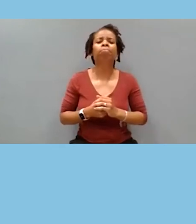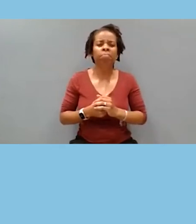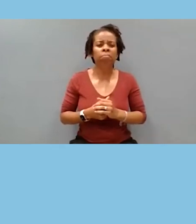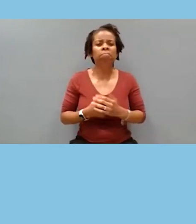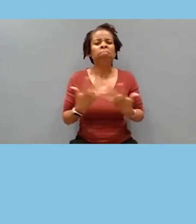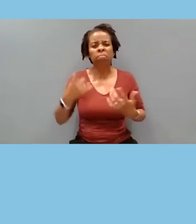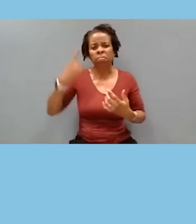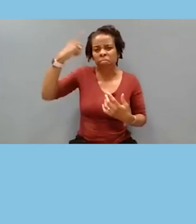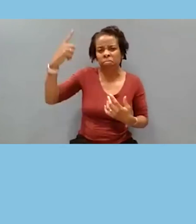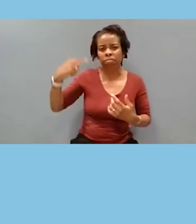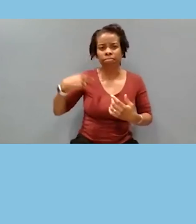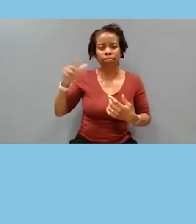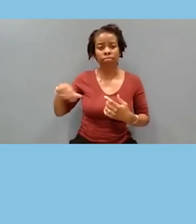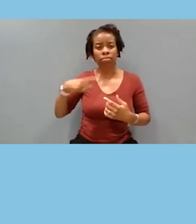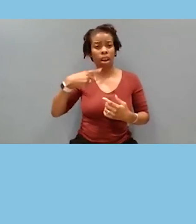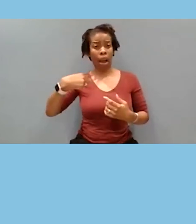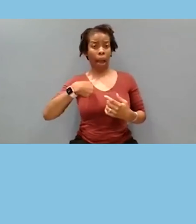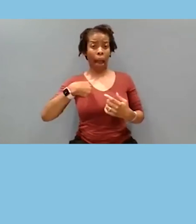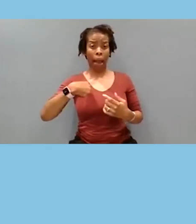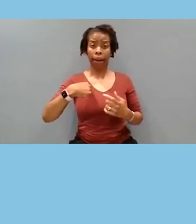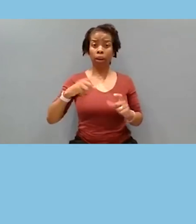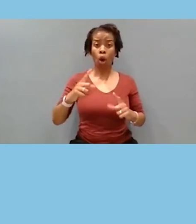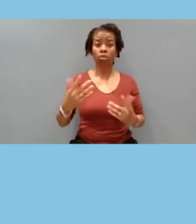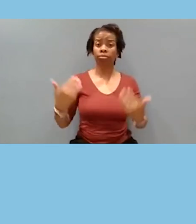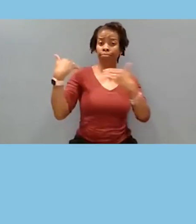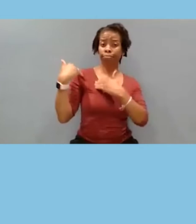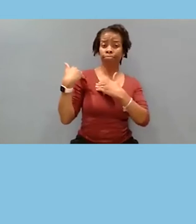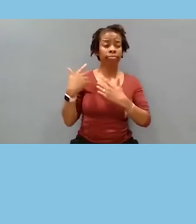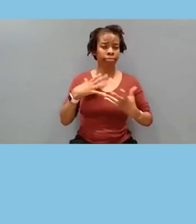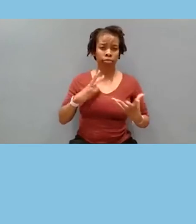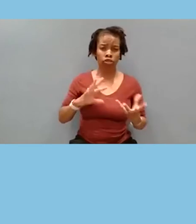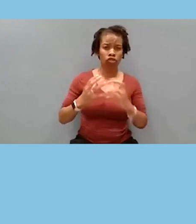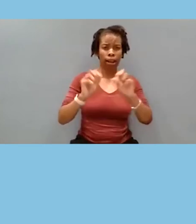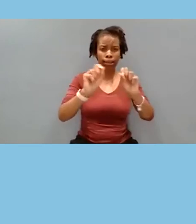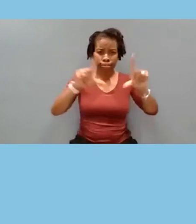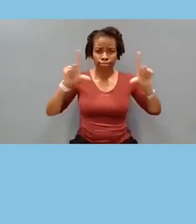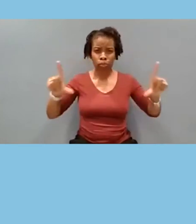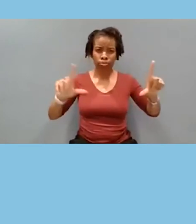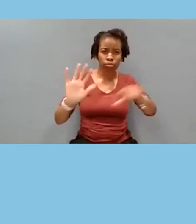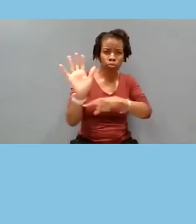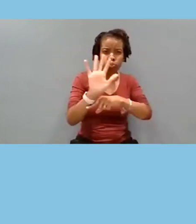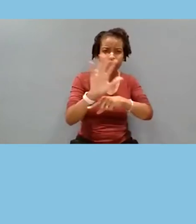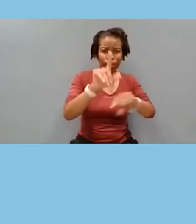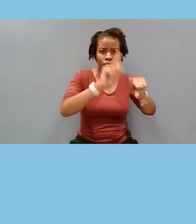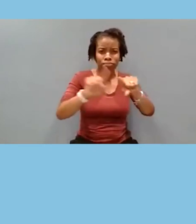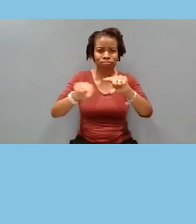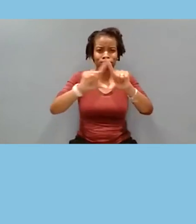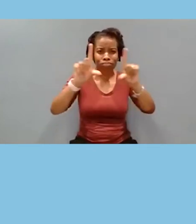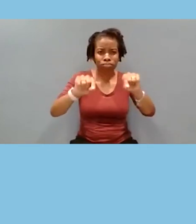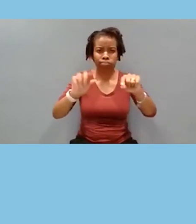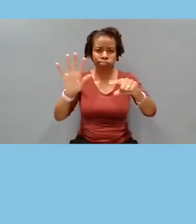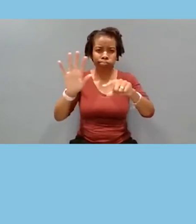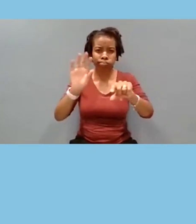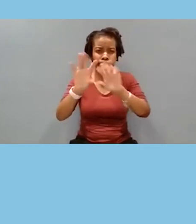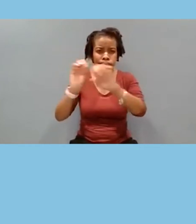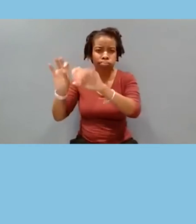a moving image creator. There may also be some of you that identify as a captioner, and